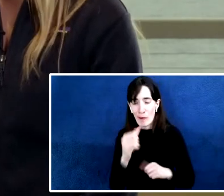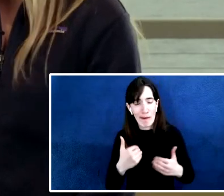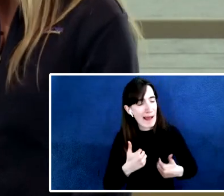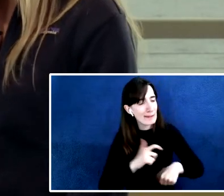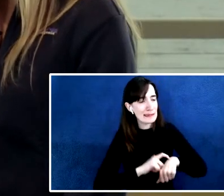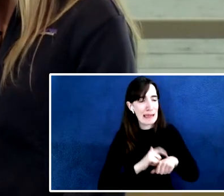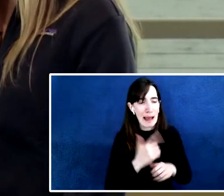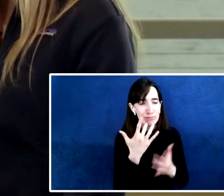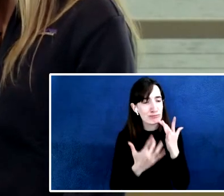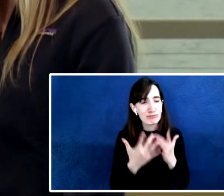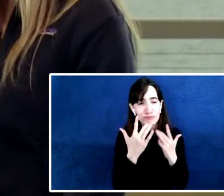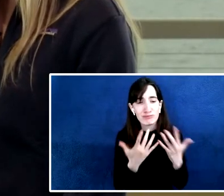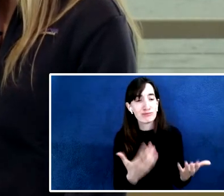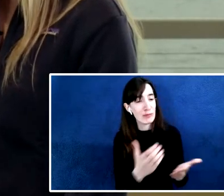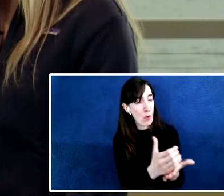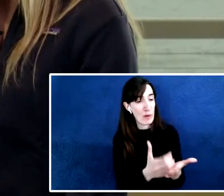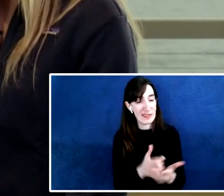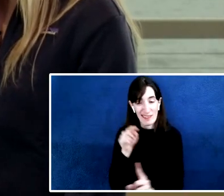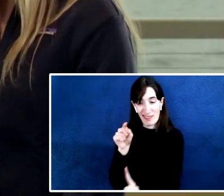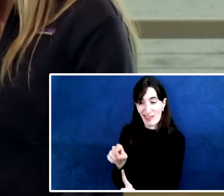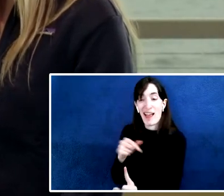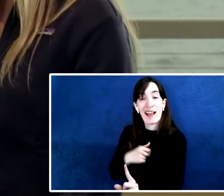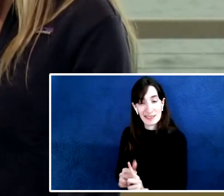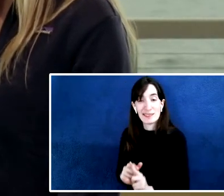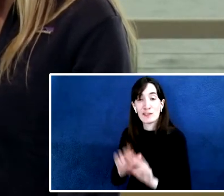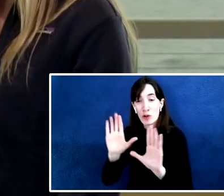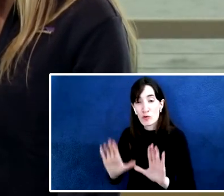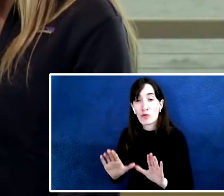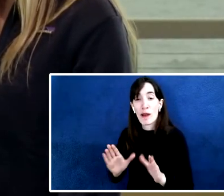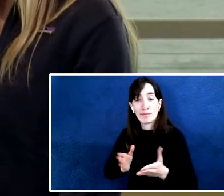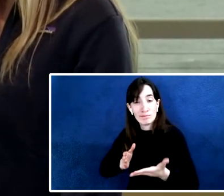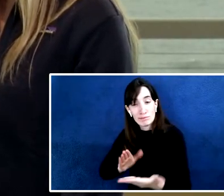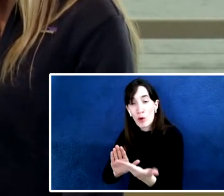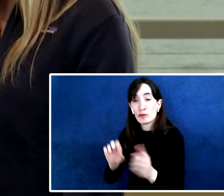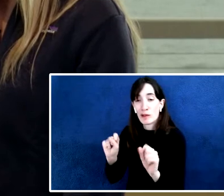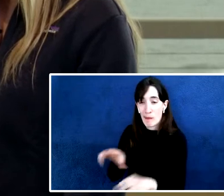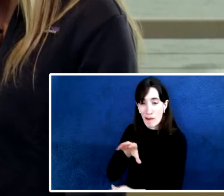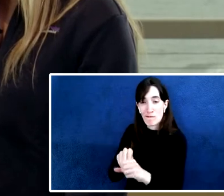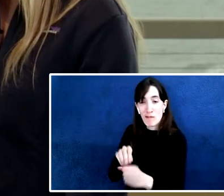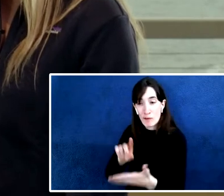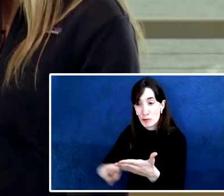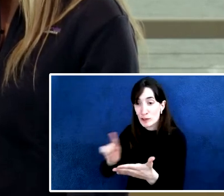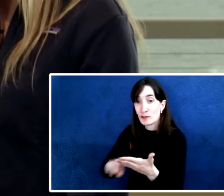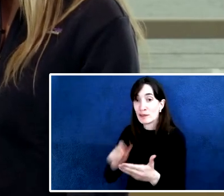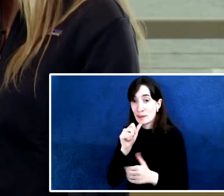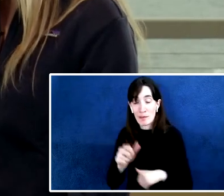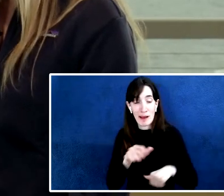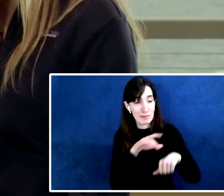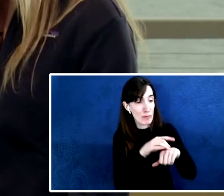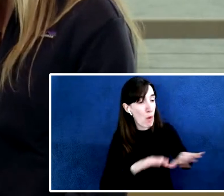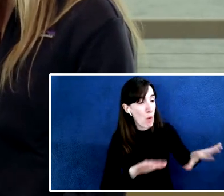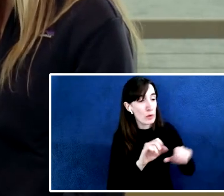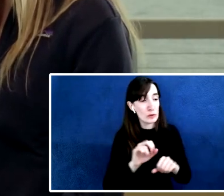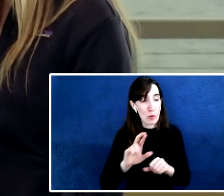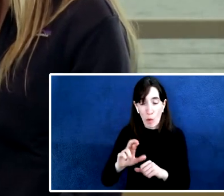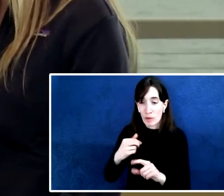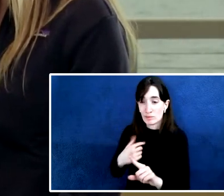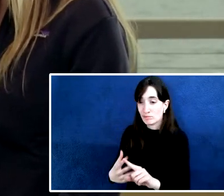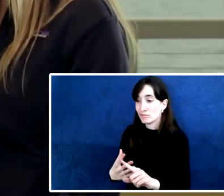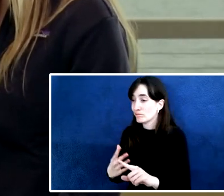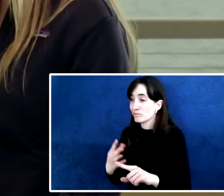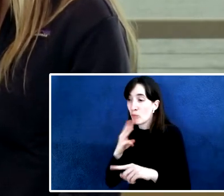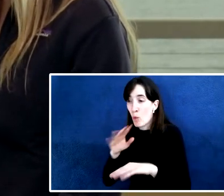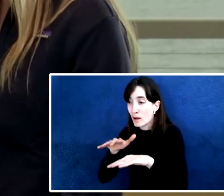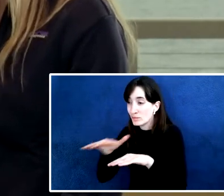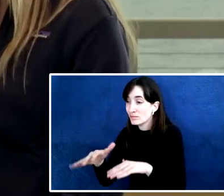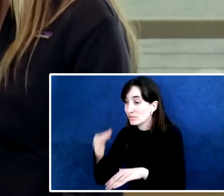like that, like that's a really great way to get involved in research. It doesn't matter if you're on the coast or in the interior, there's a lot of projects available, and you contribute to real